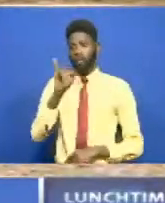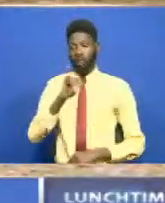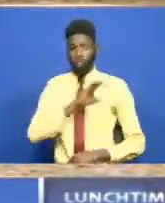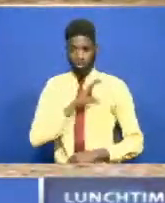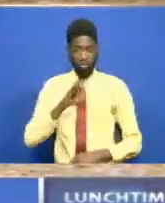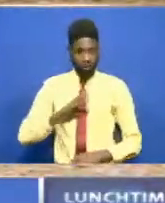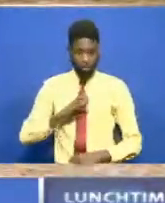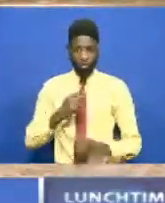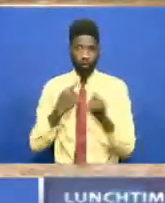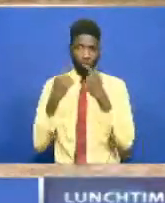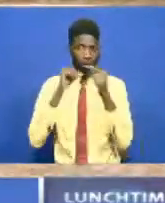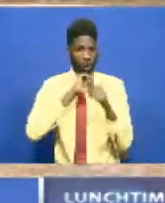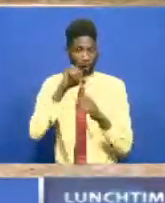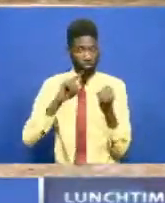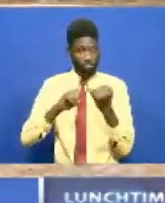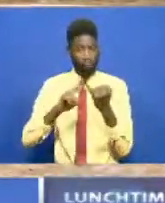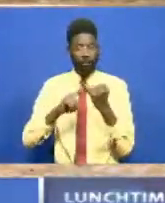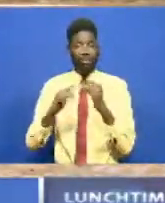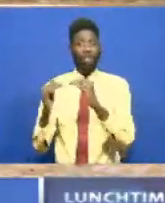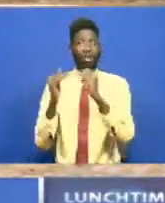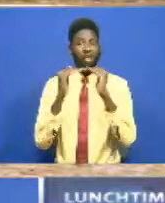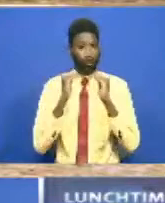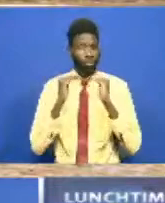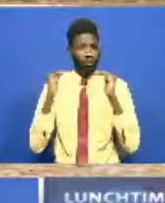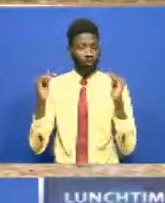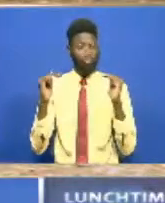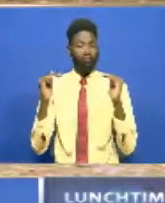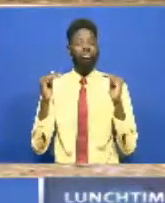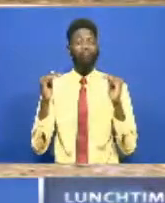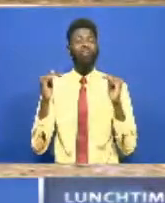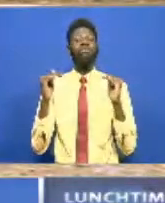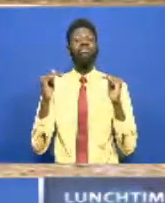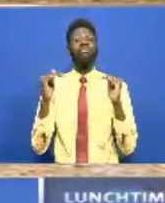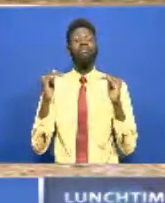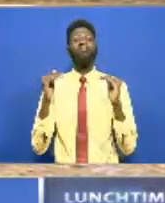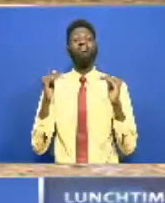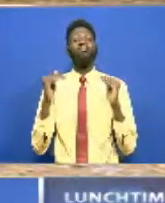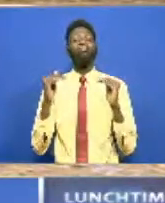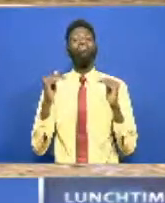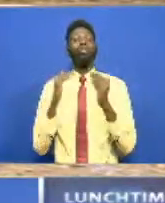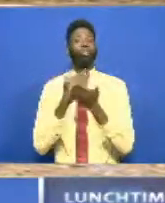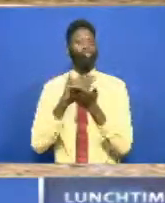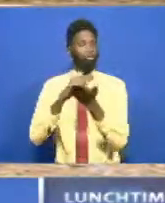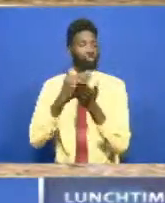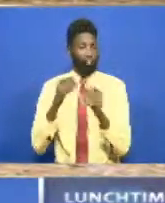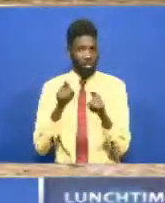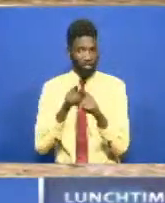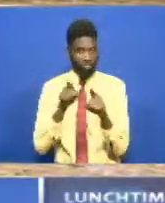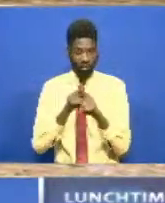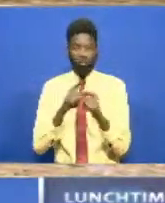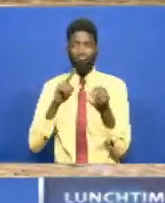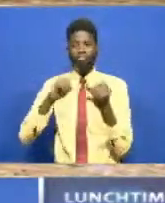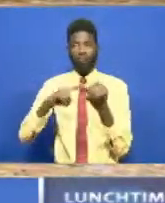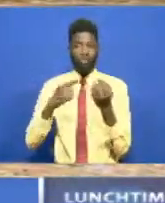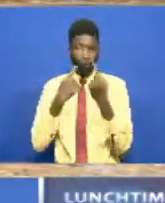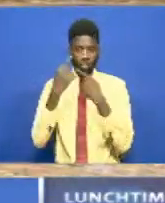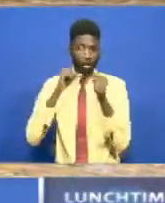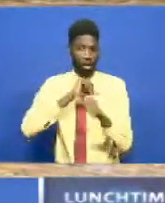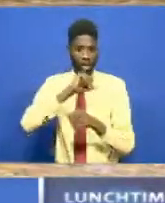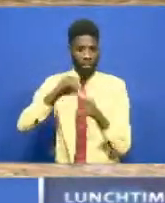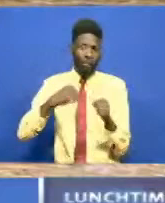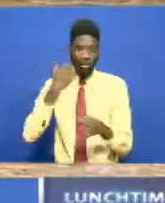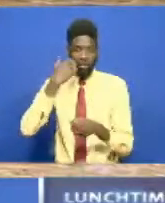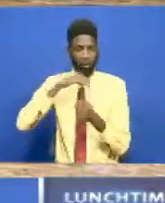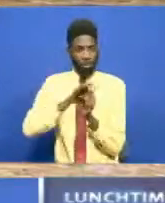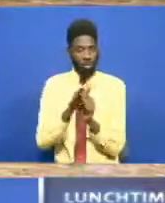include equity and equality. We have also noted that they also highlighted the COVID-19